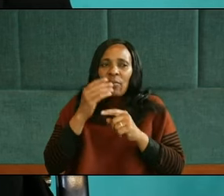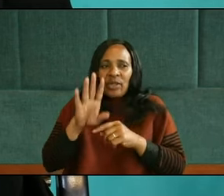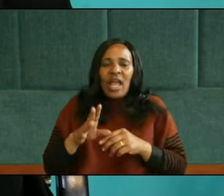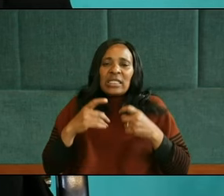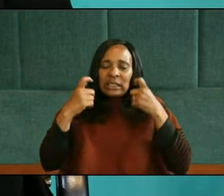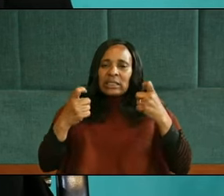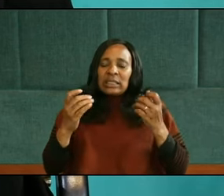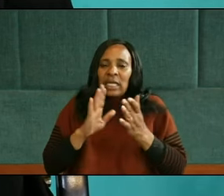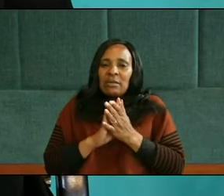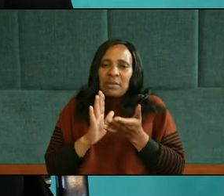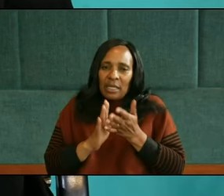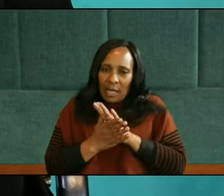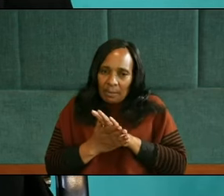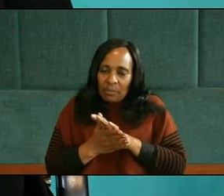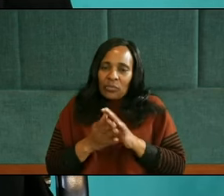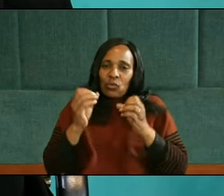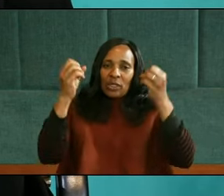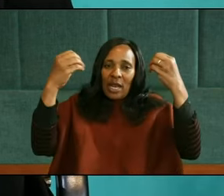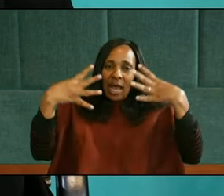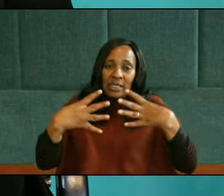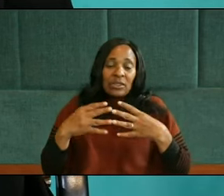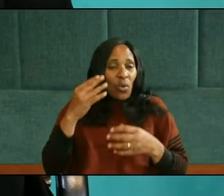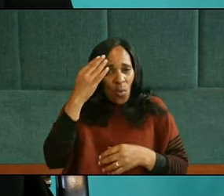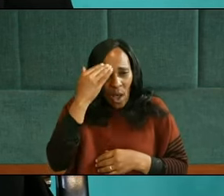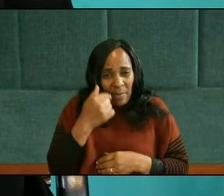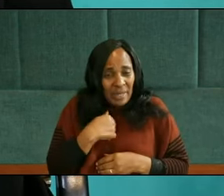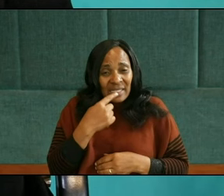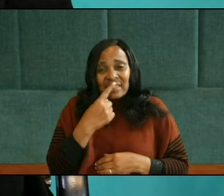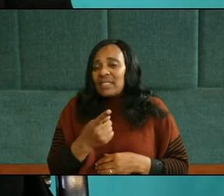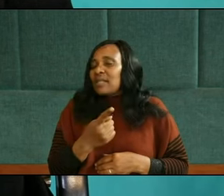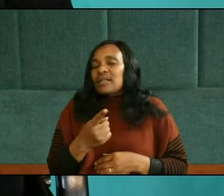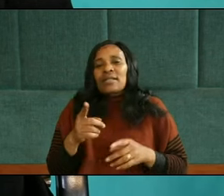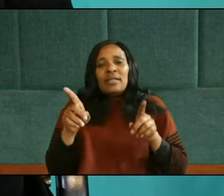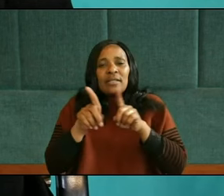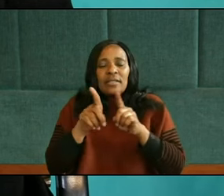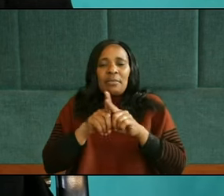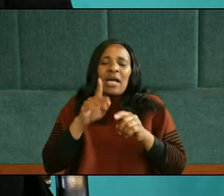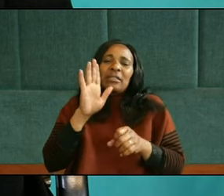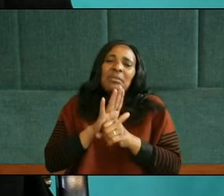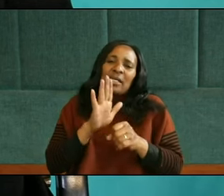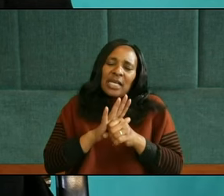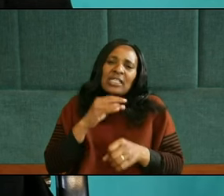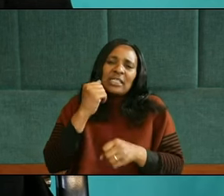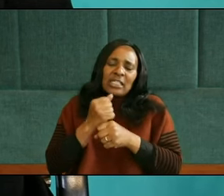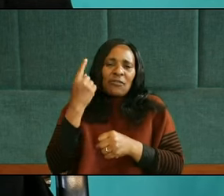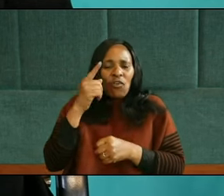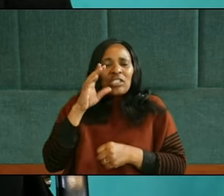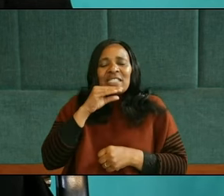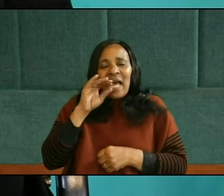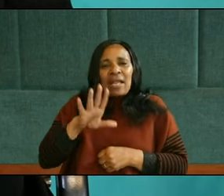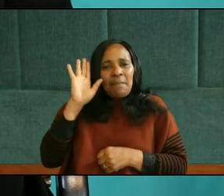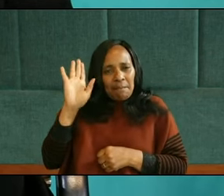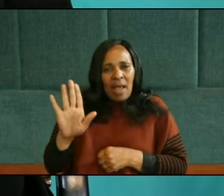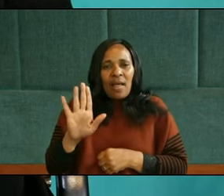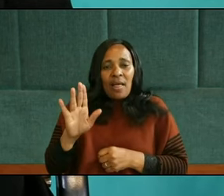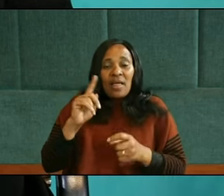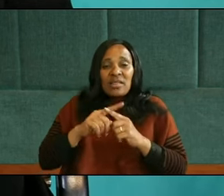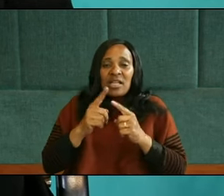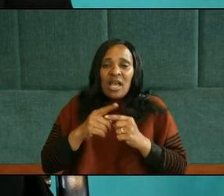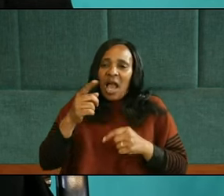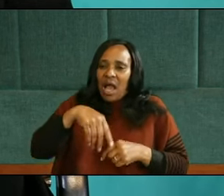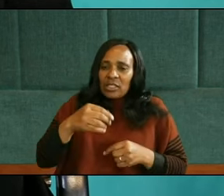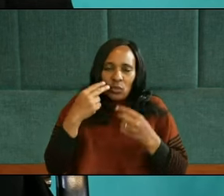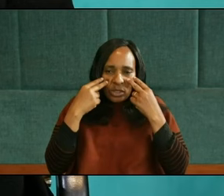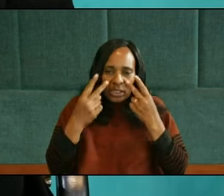came to his light. Mm. And why I'm saying this is because as much as he did this for his son and his descendant, as we can